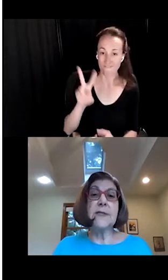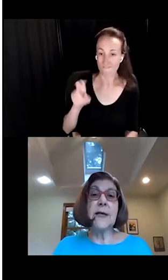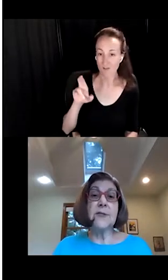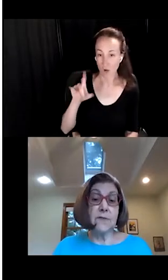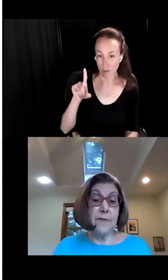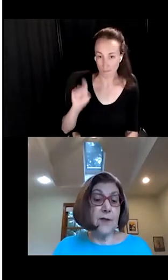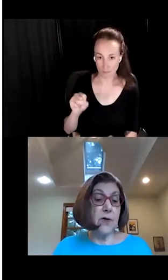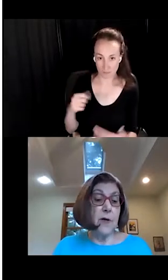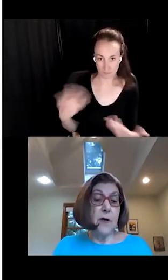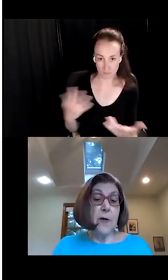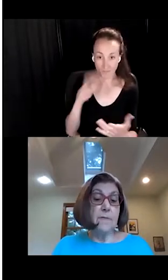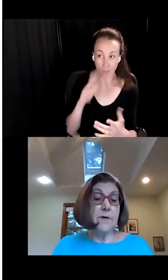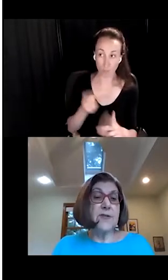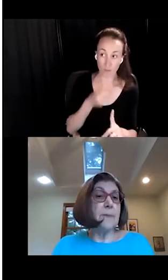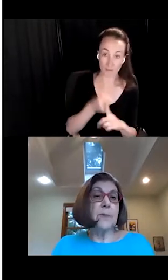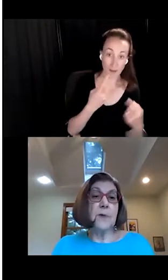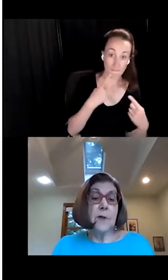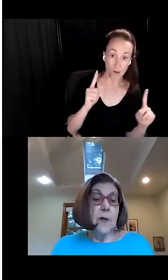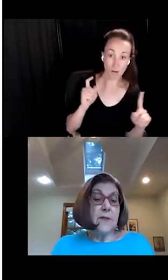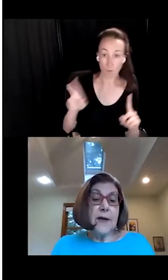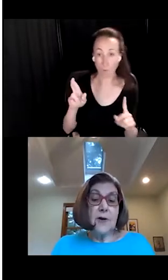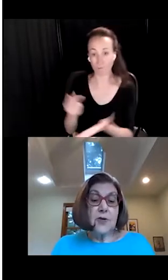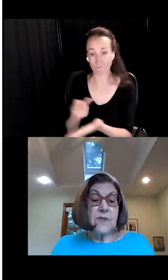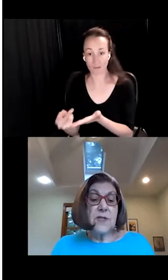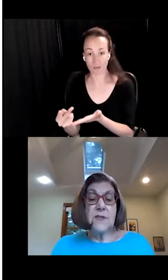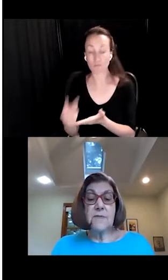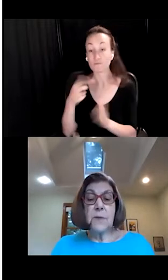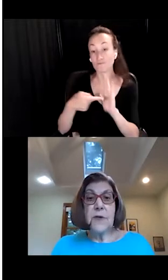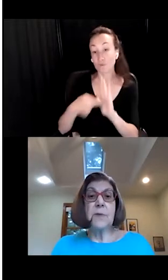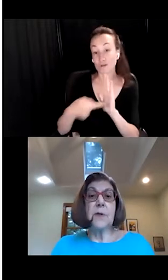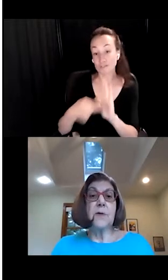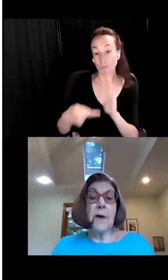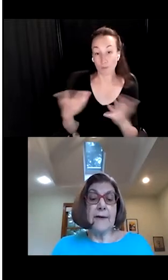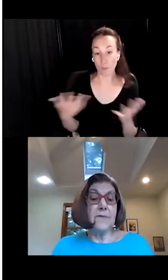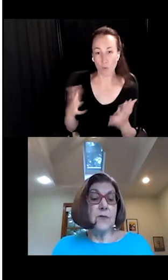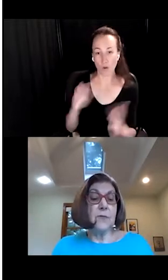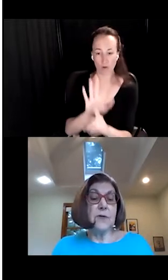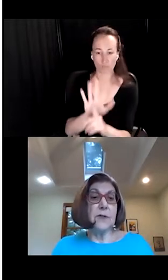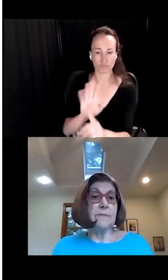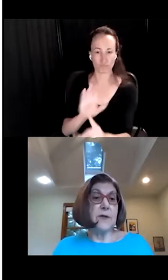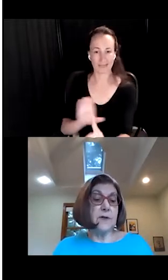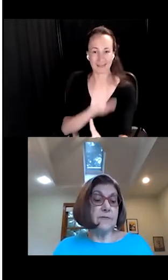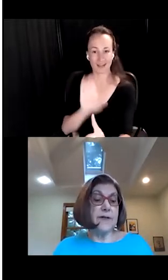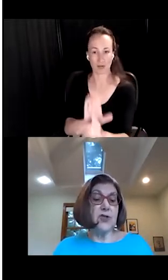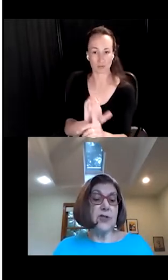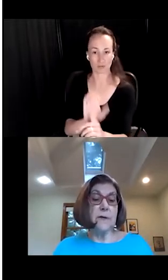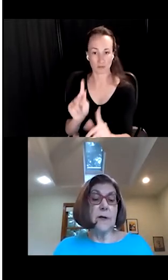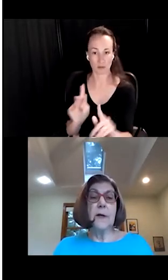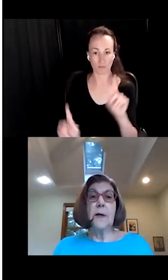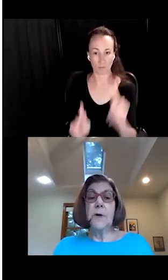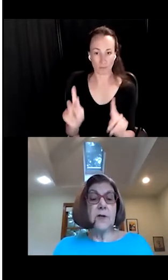its success or failure. For example, the characteristics of the people who have to deliver the